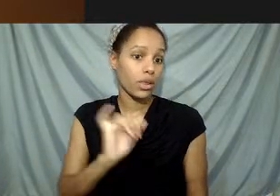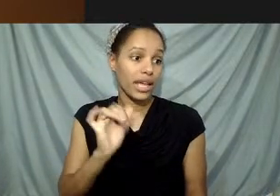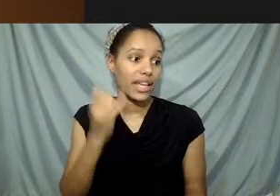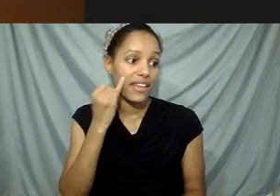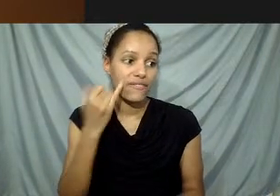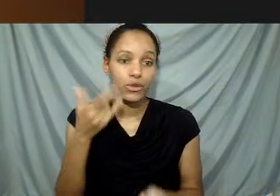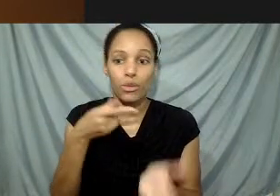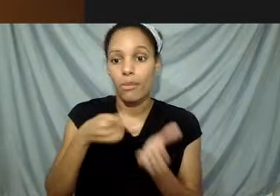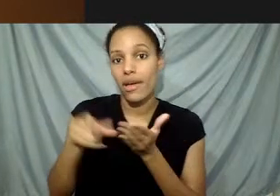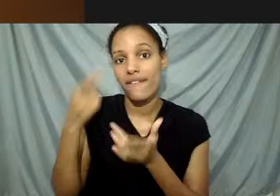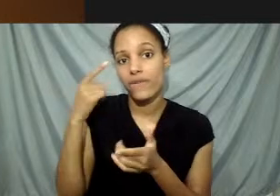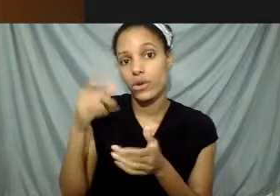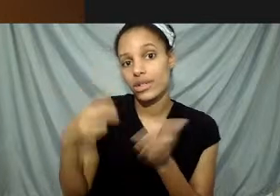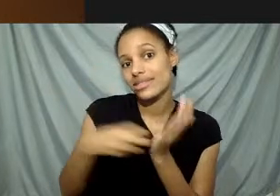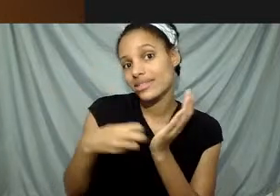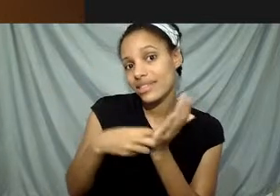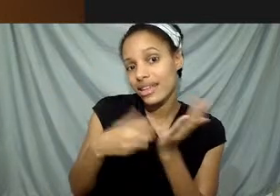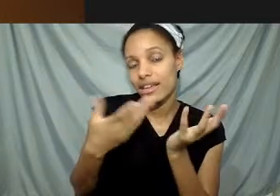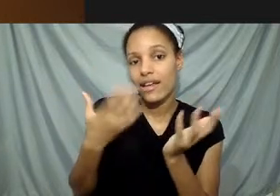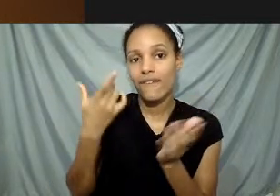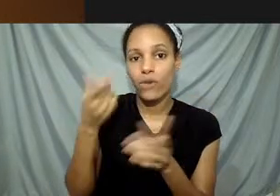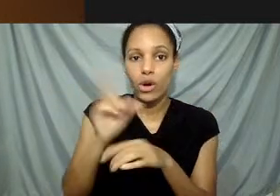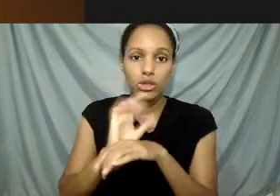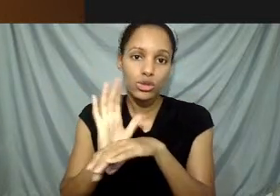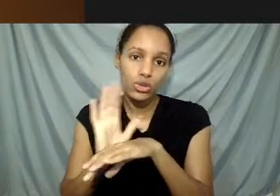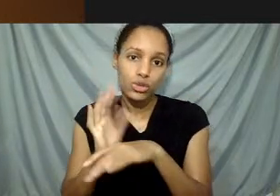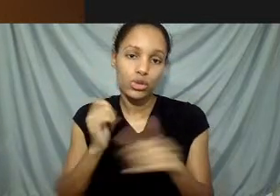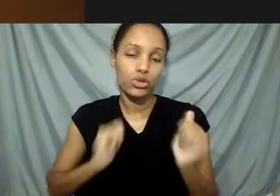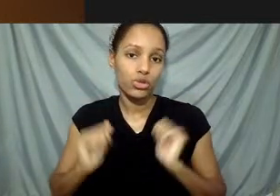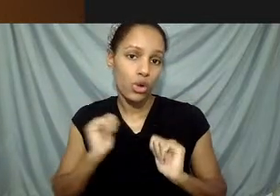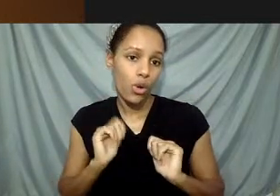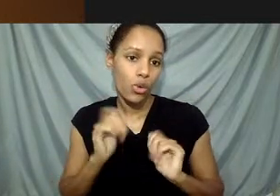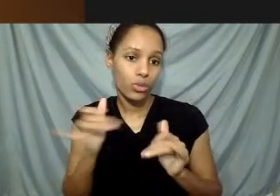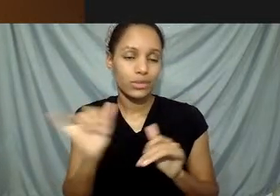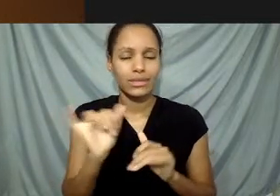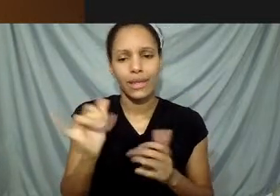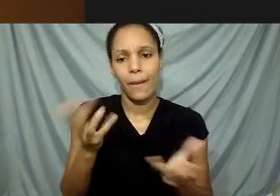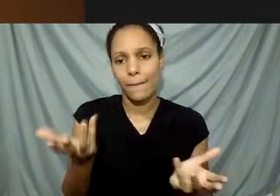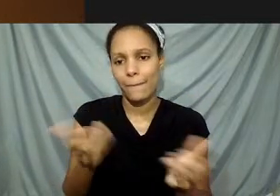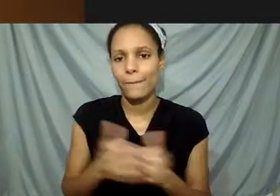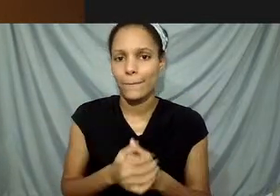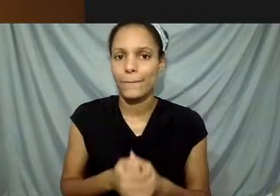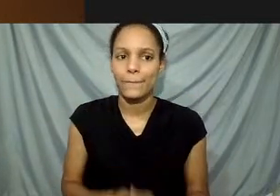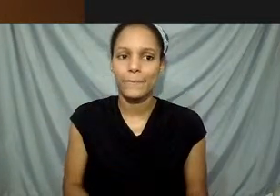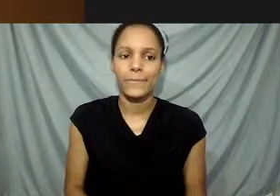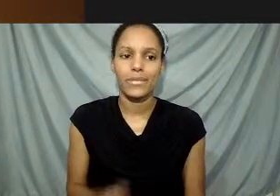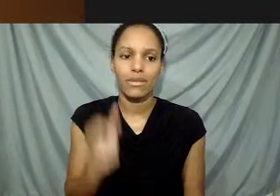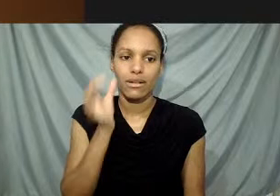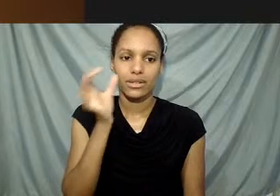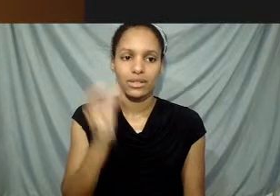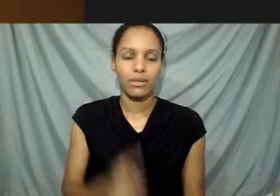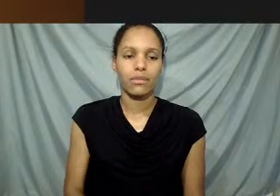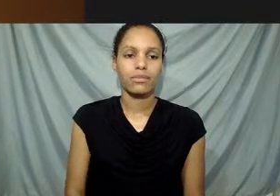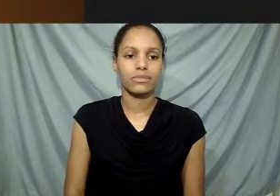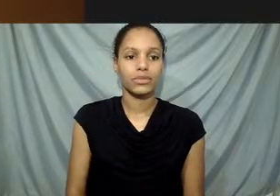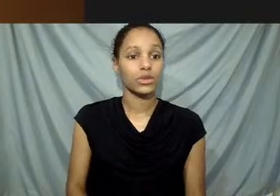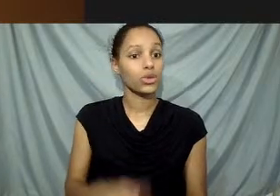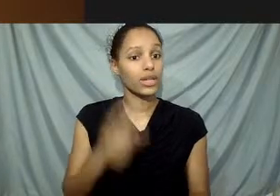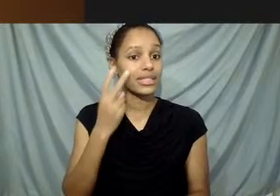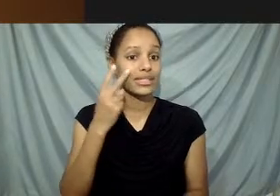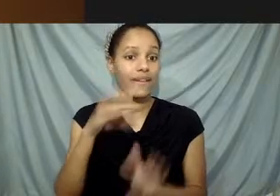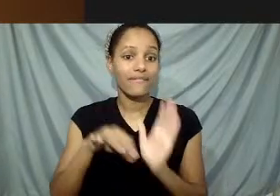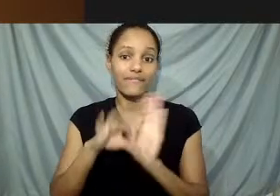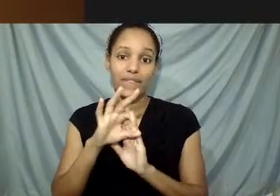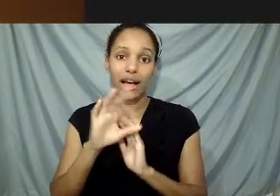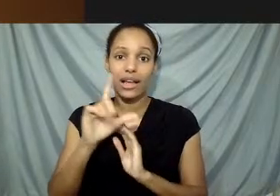see, please. In the chat, you'll see the links that you can, and also